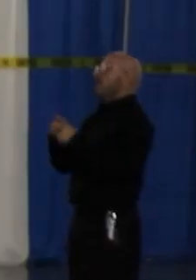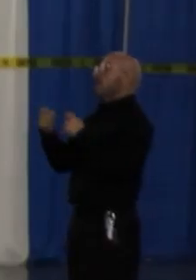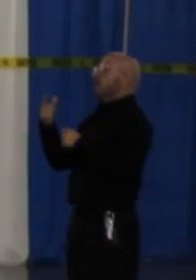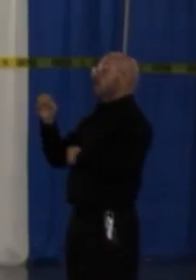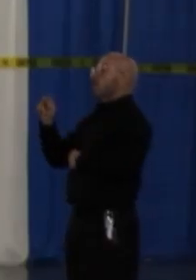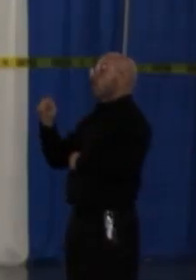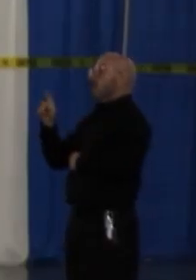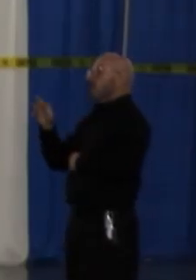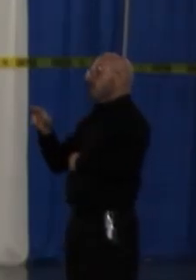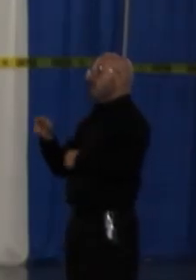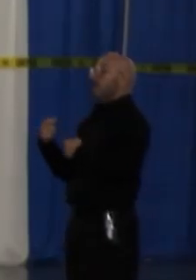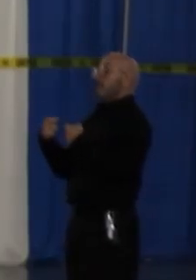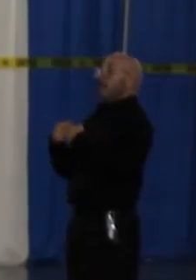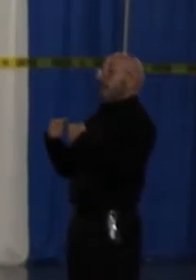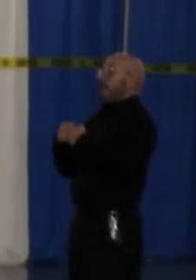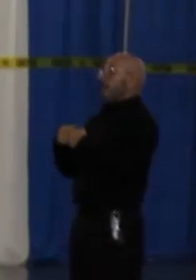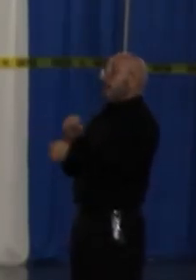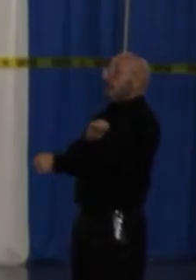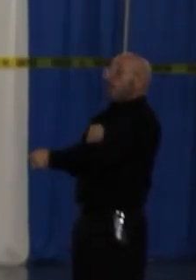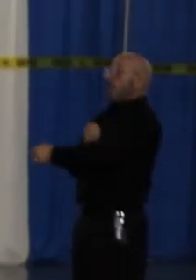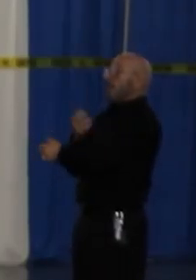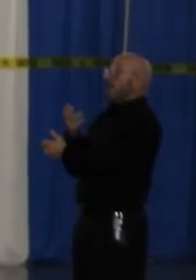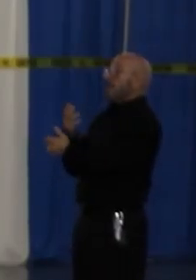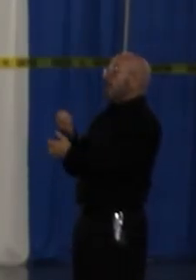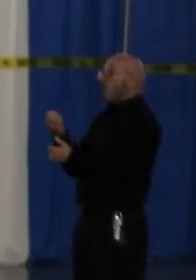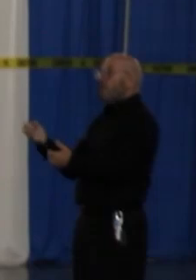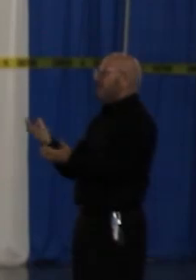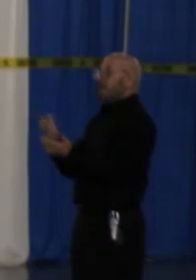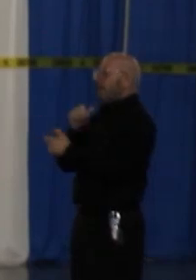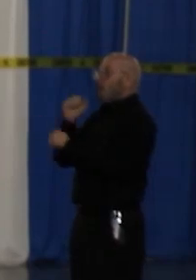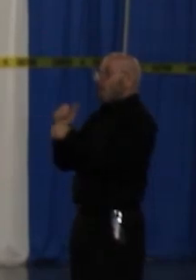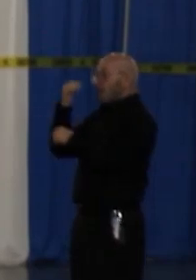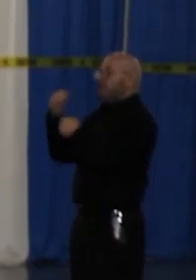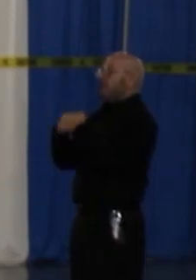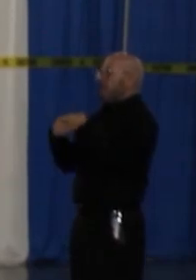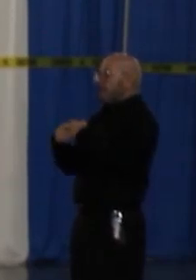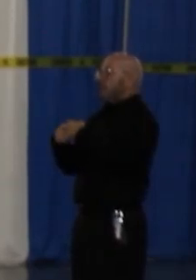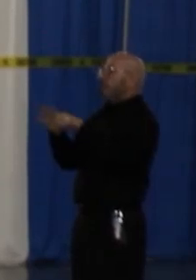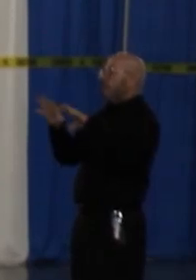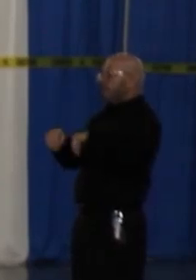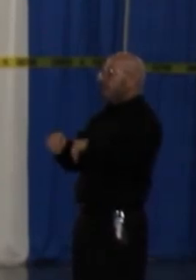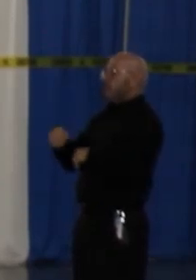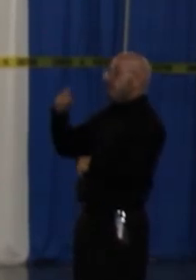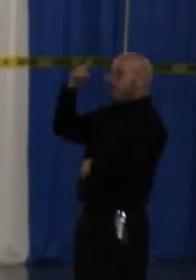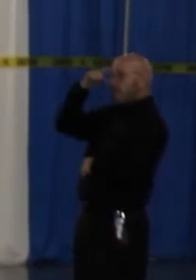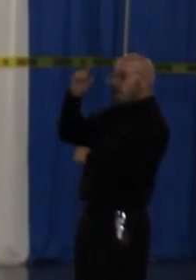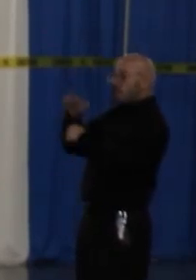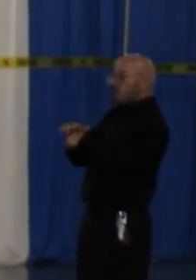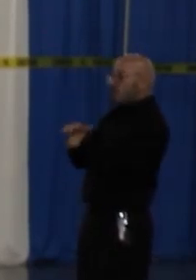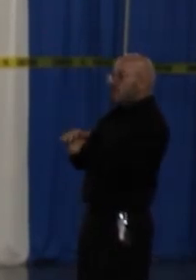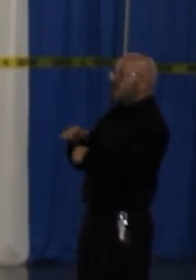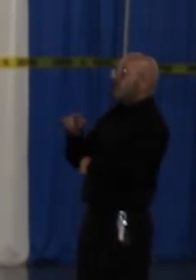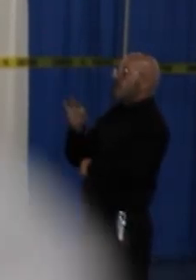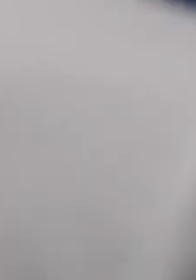have medical equipment that is no longer working because of a power outage. The physical stress, the mental stress of a tropical